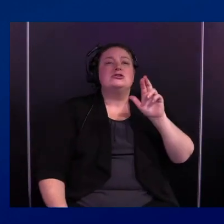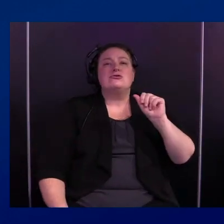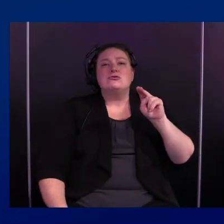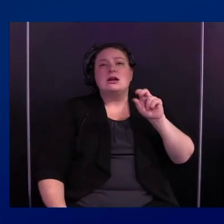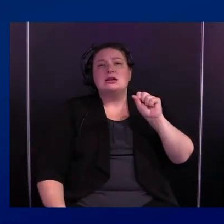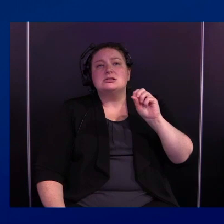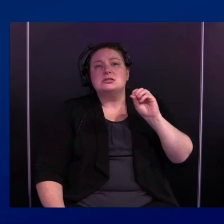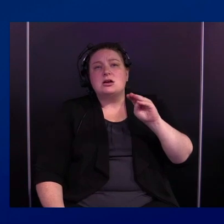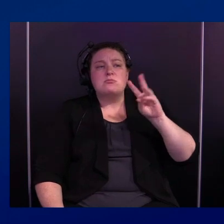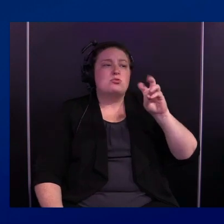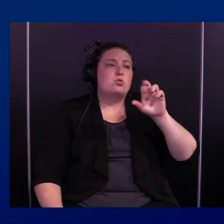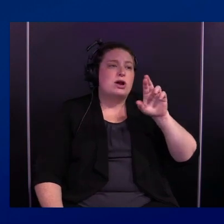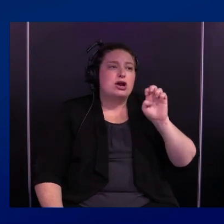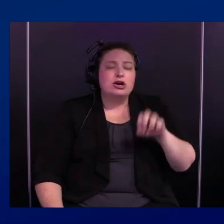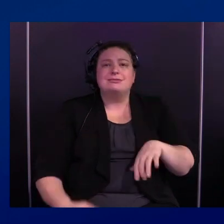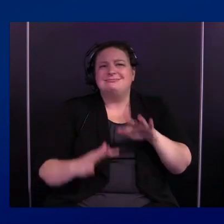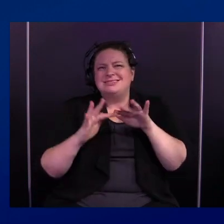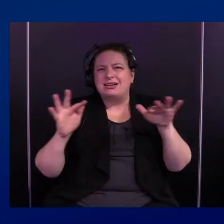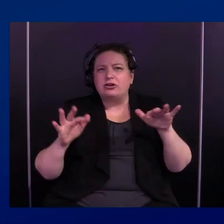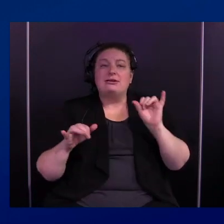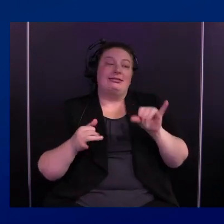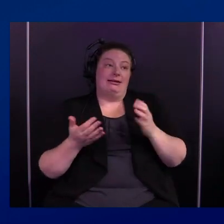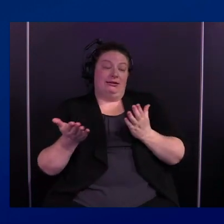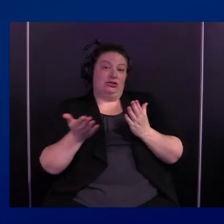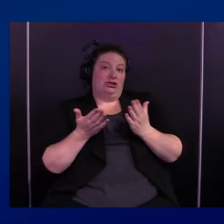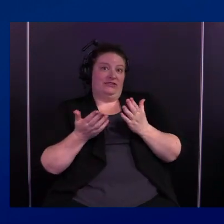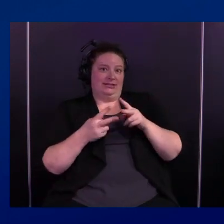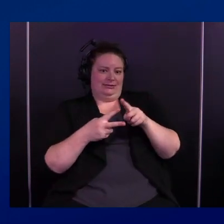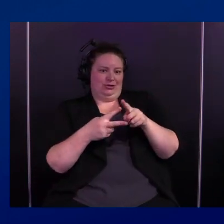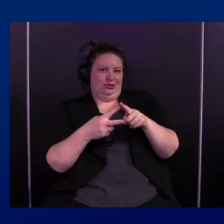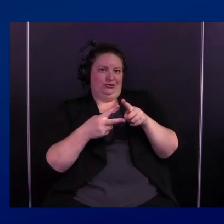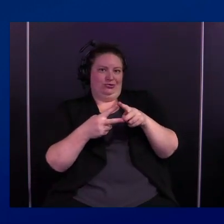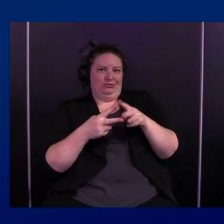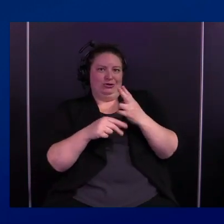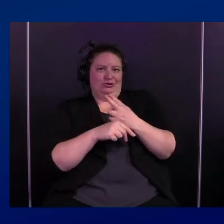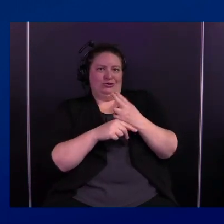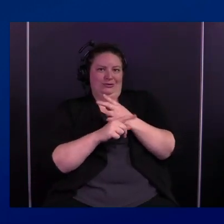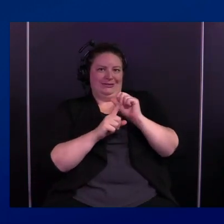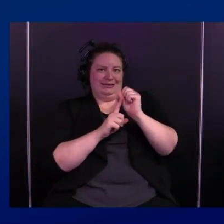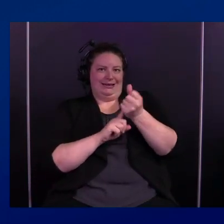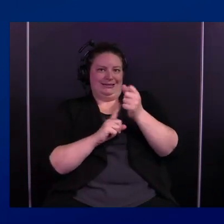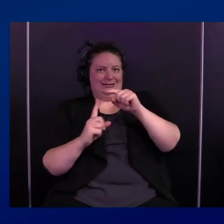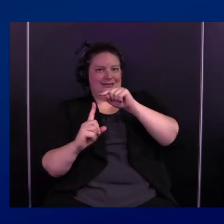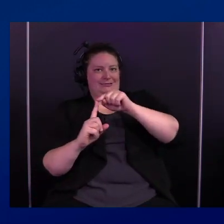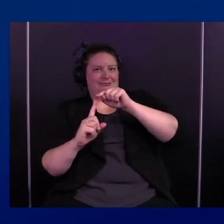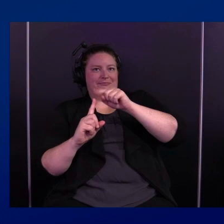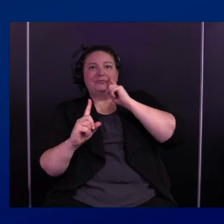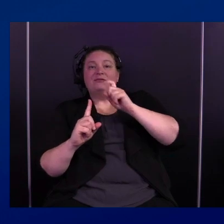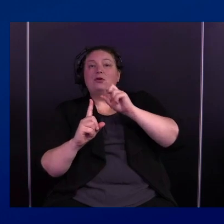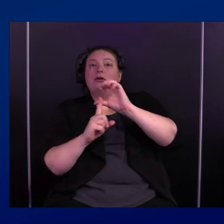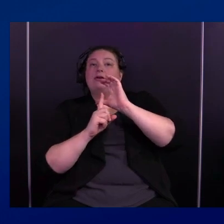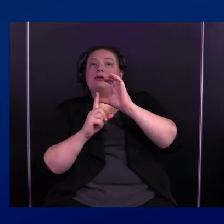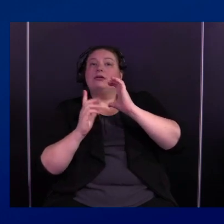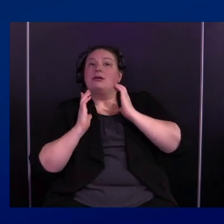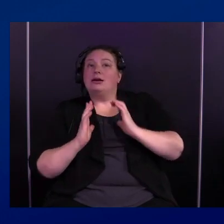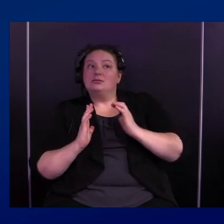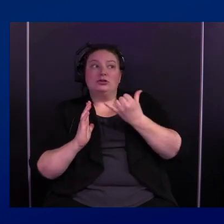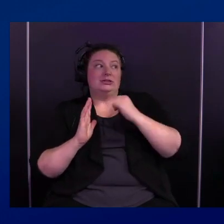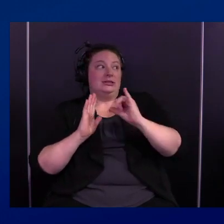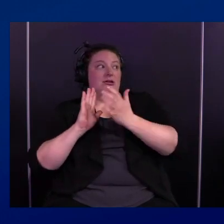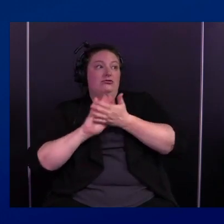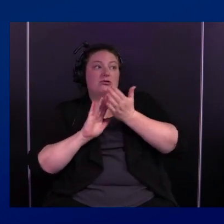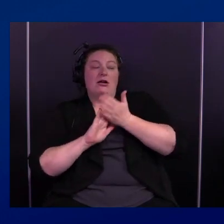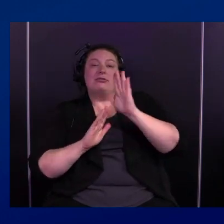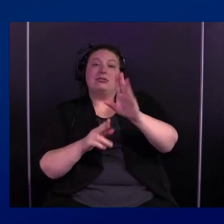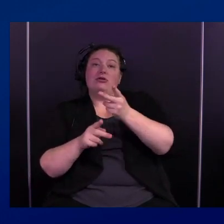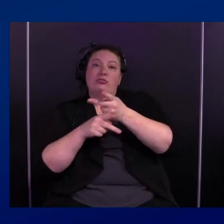And the service basically addresses two main use cases. The first is for customers that still run their